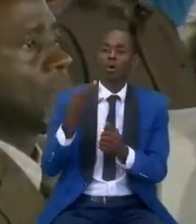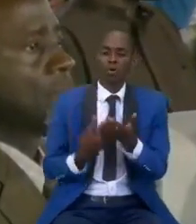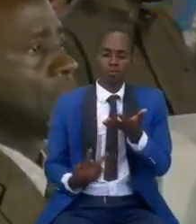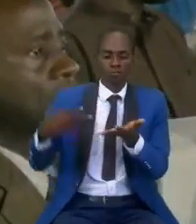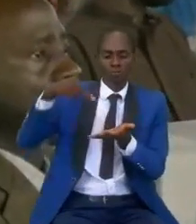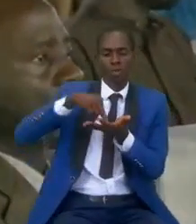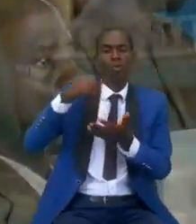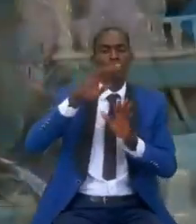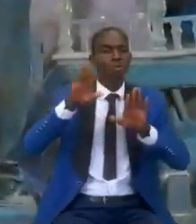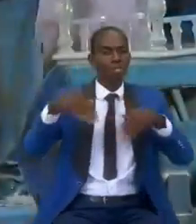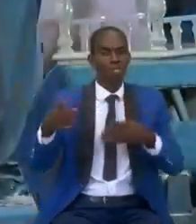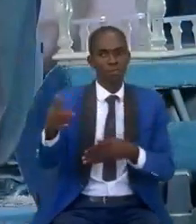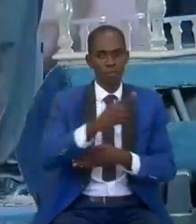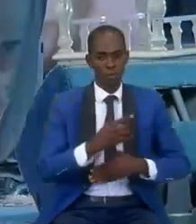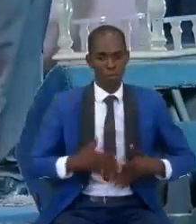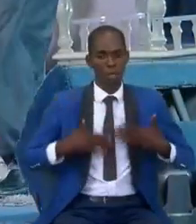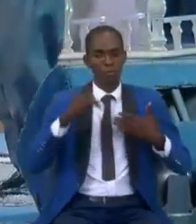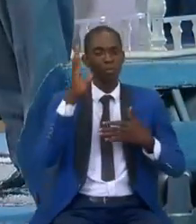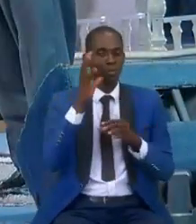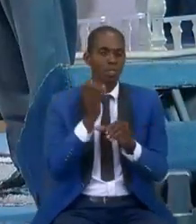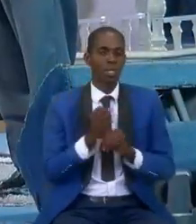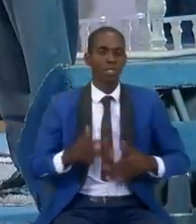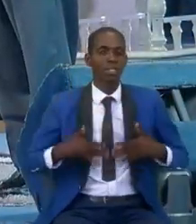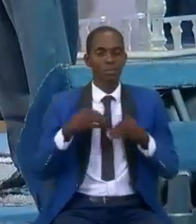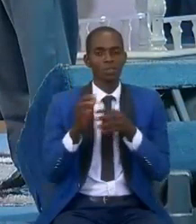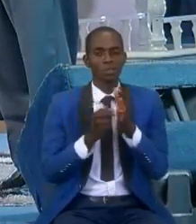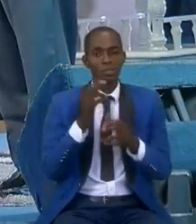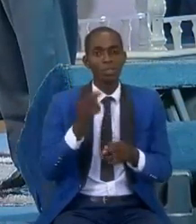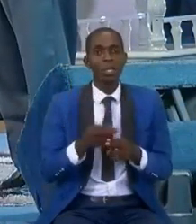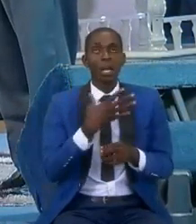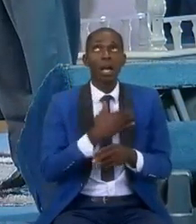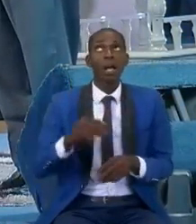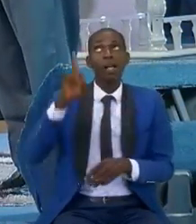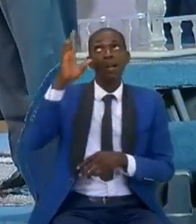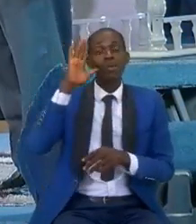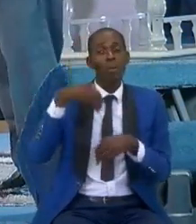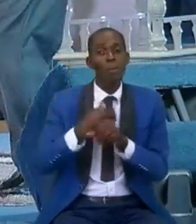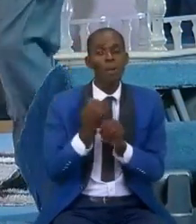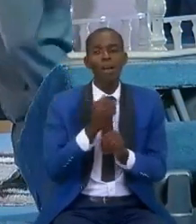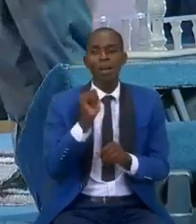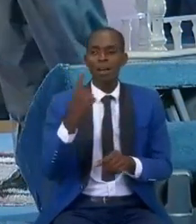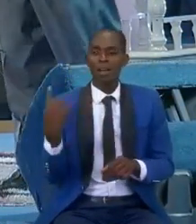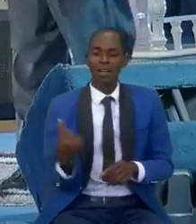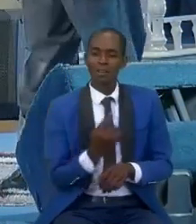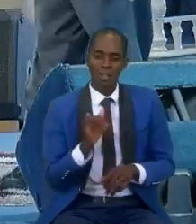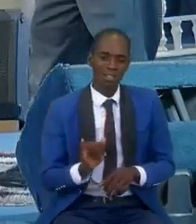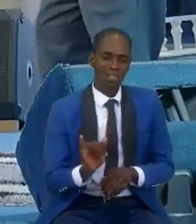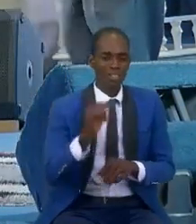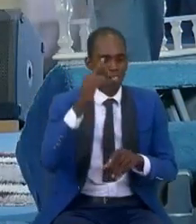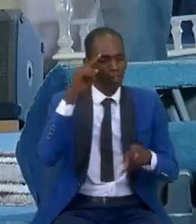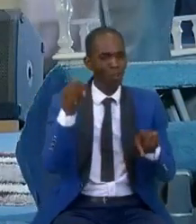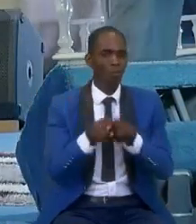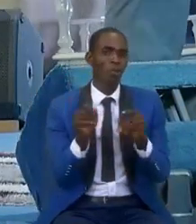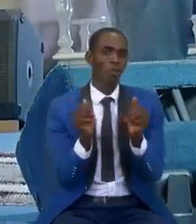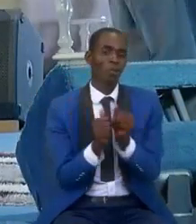covenant with you, the sure mercies of David. How do we come? He tells us right there. Look at verse 6. In verse 6,